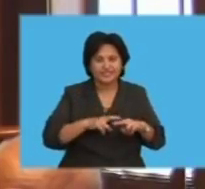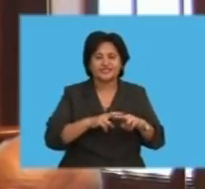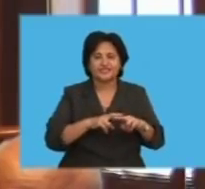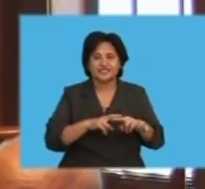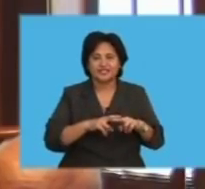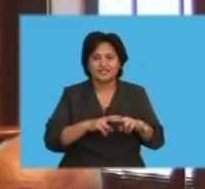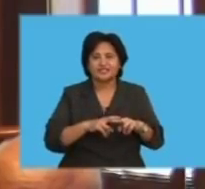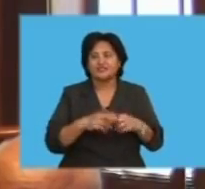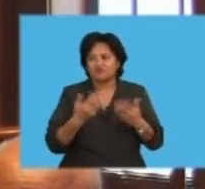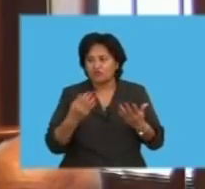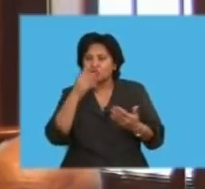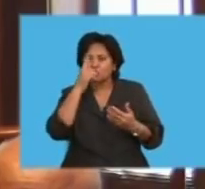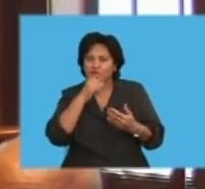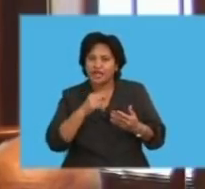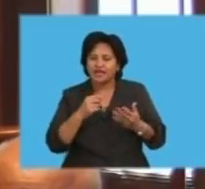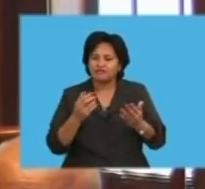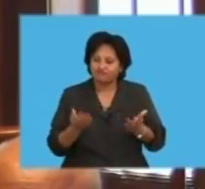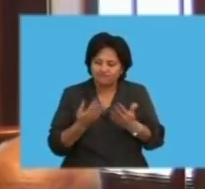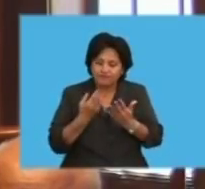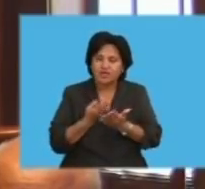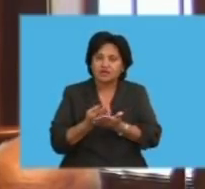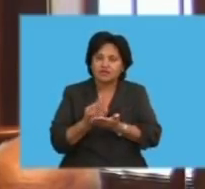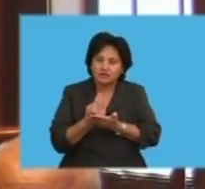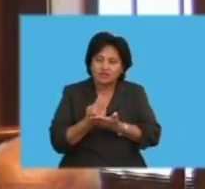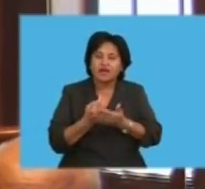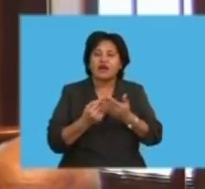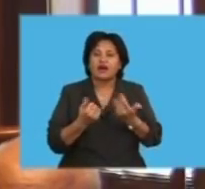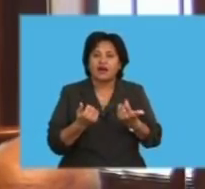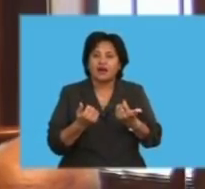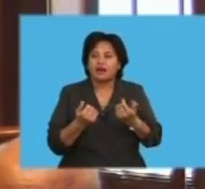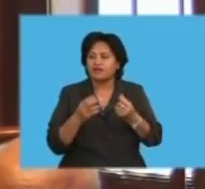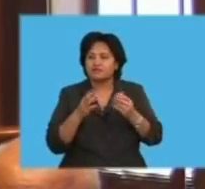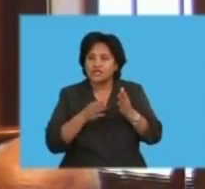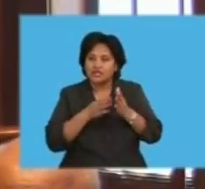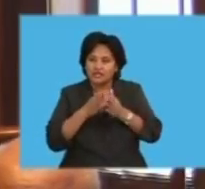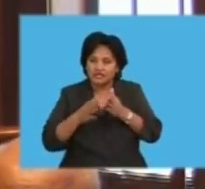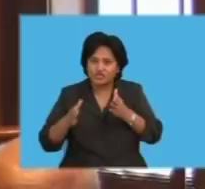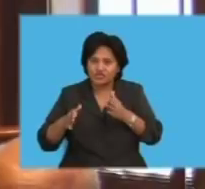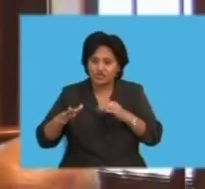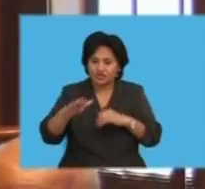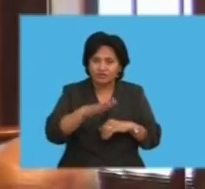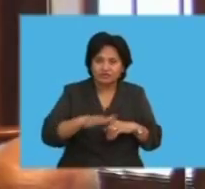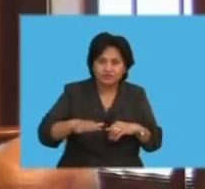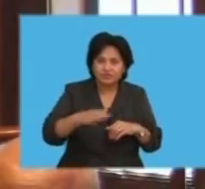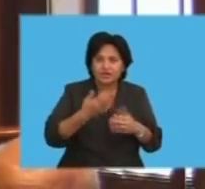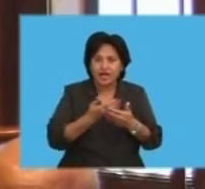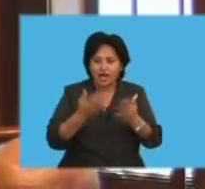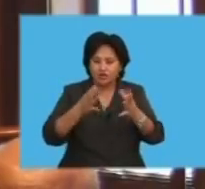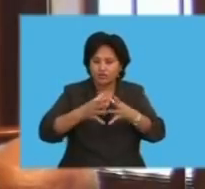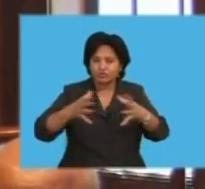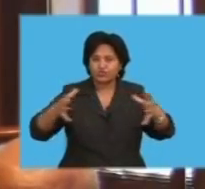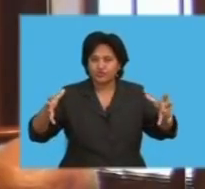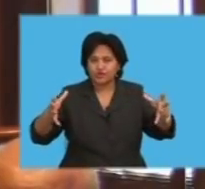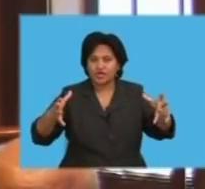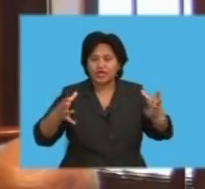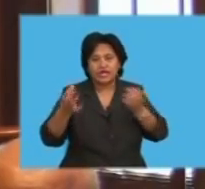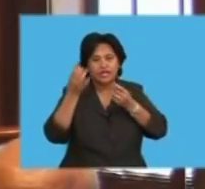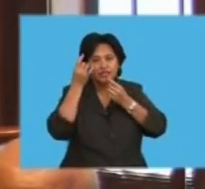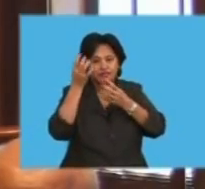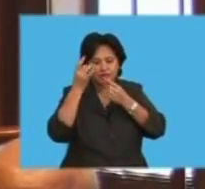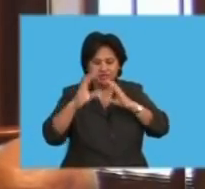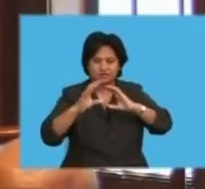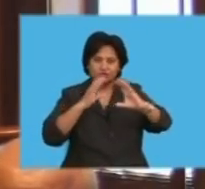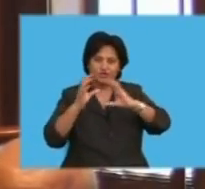such as rehabilitating the sugar industry, rescuing the health system, and expanding information communication